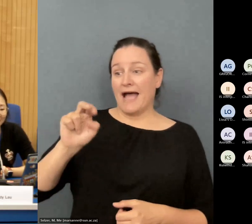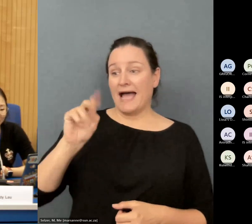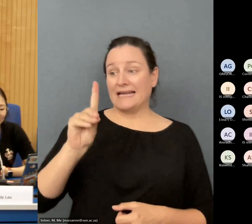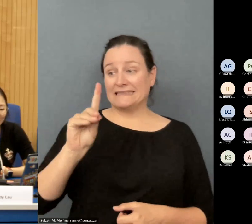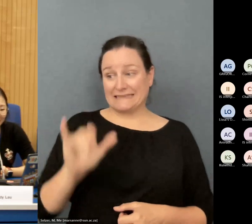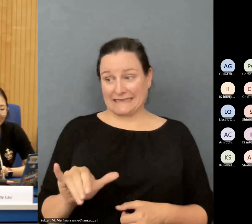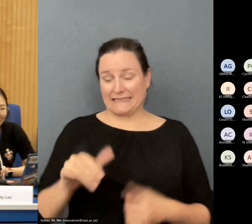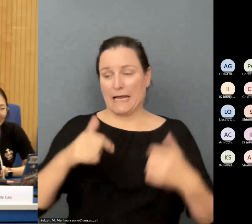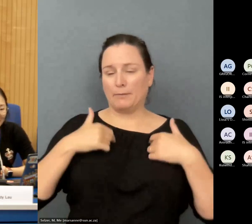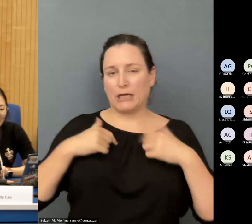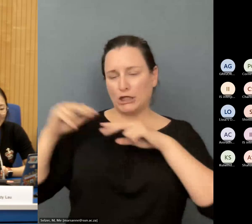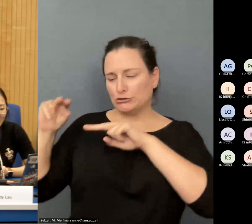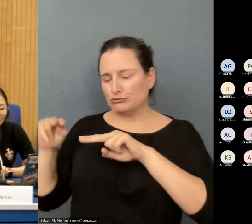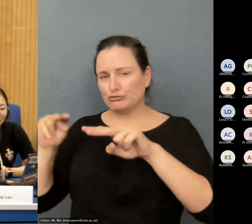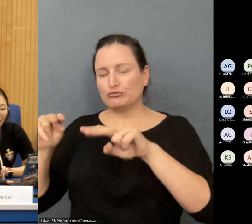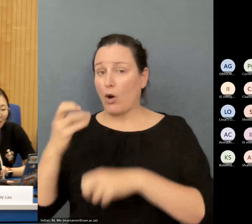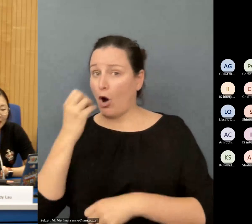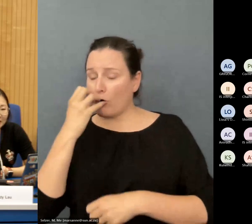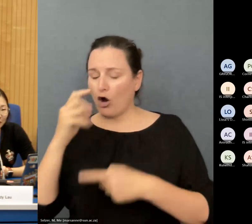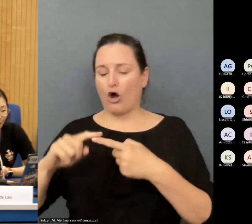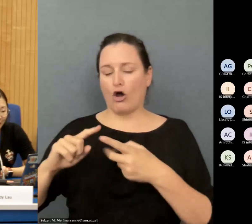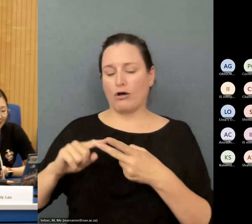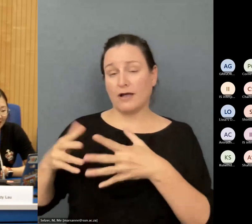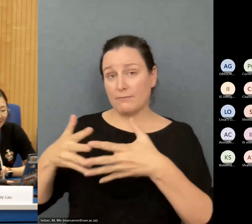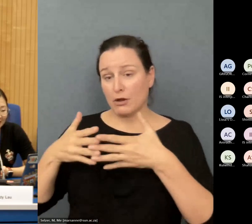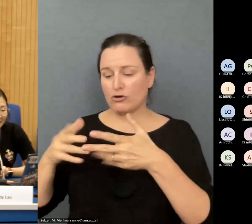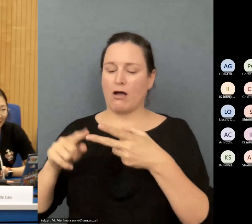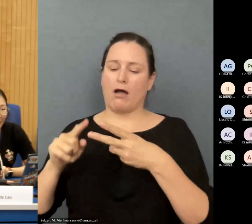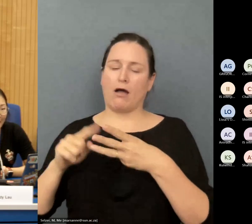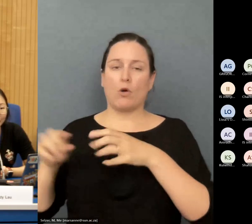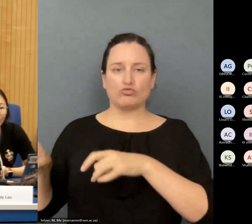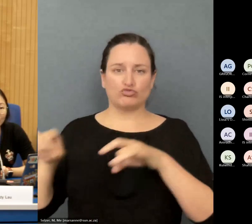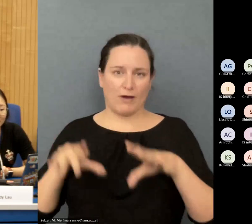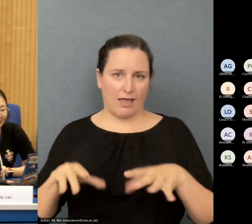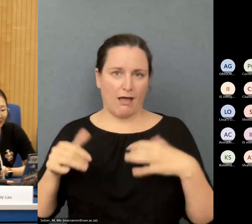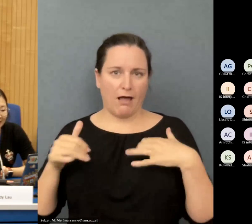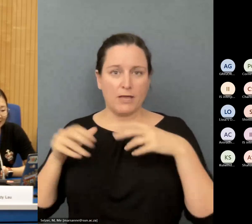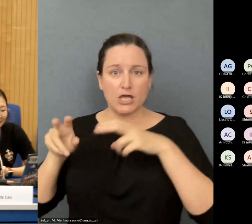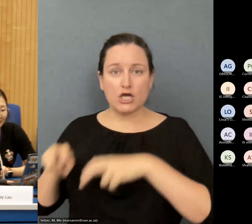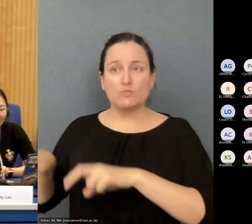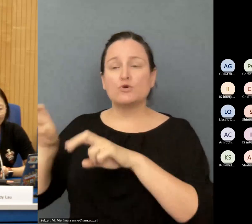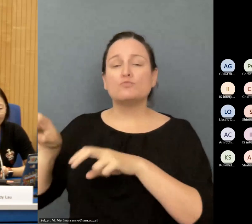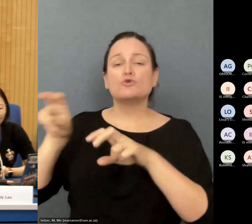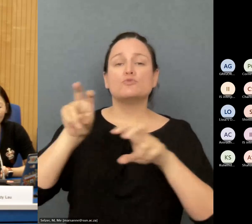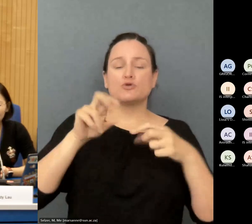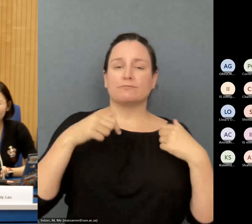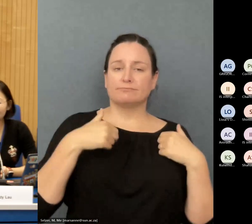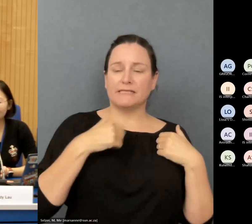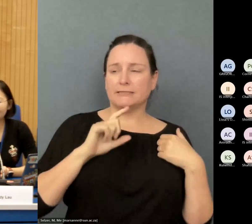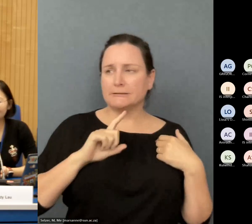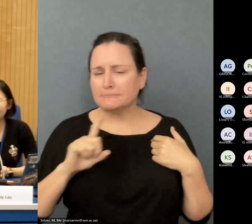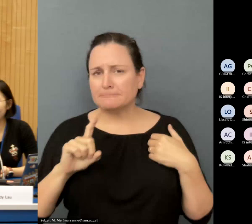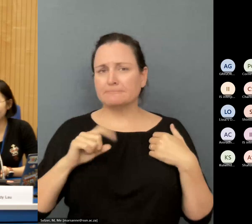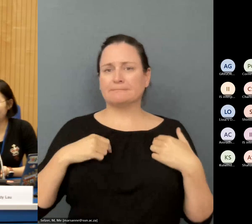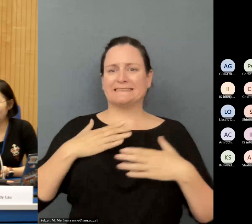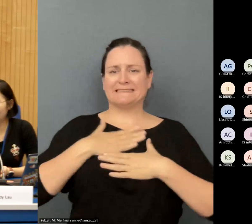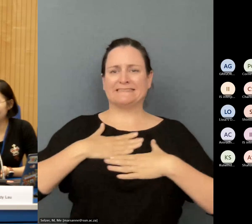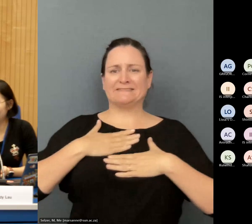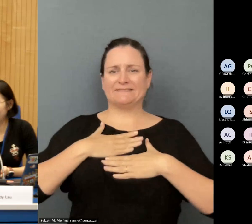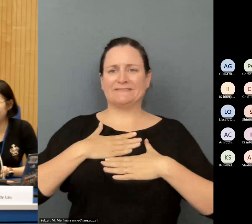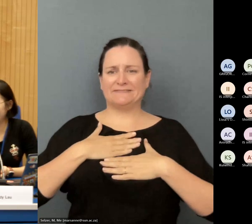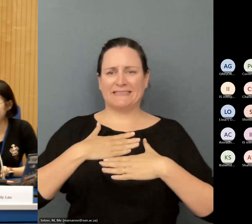US, and Australia. I was always worried about not fitting in. Oops, that's